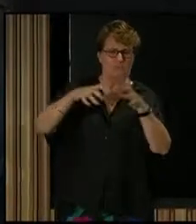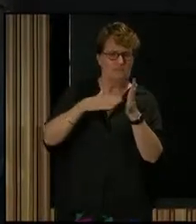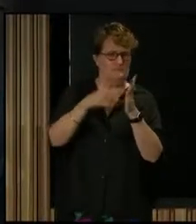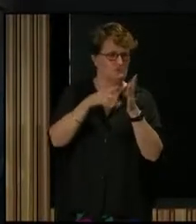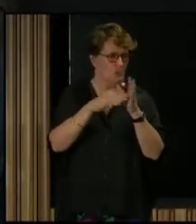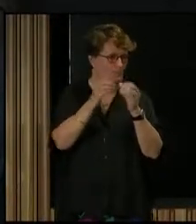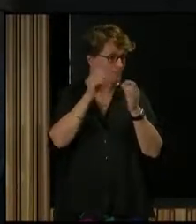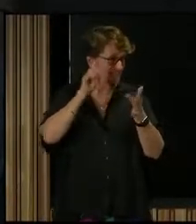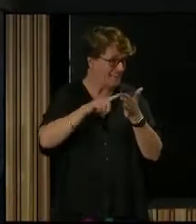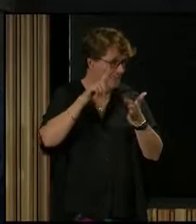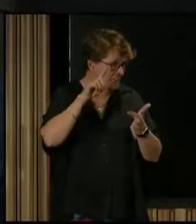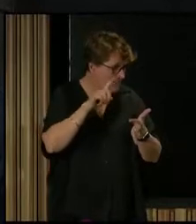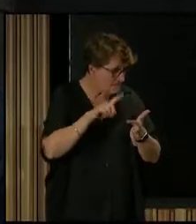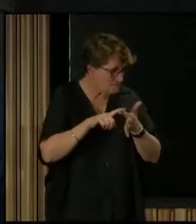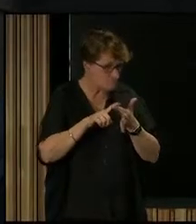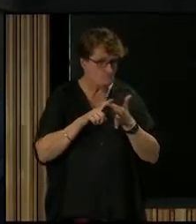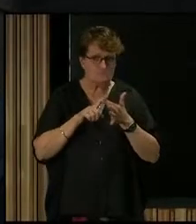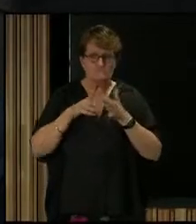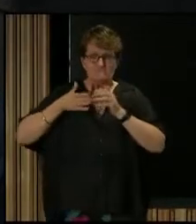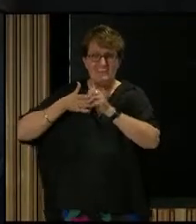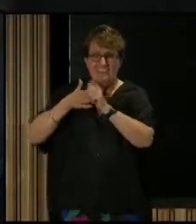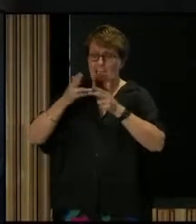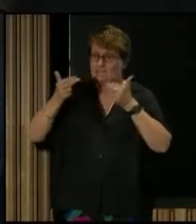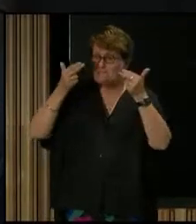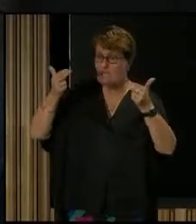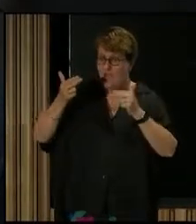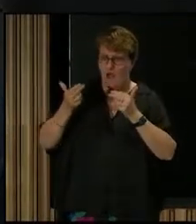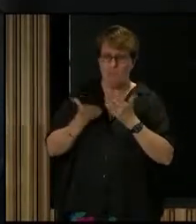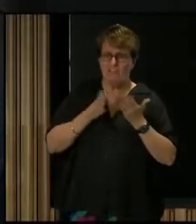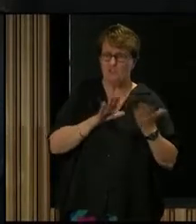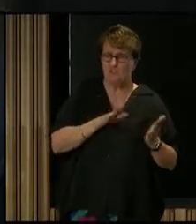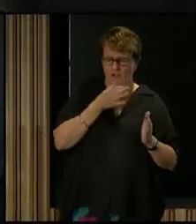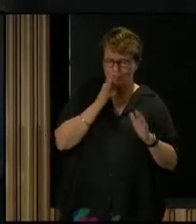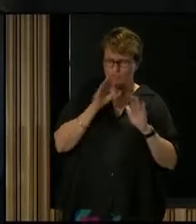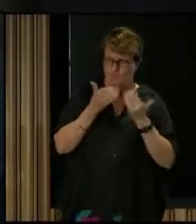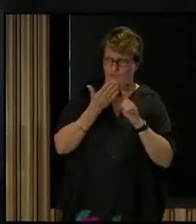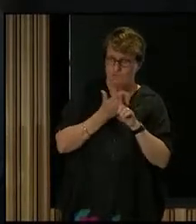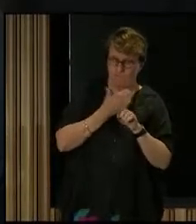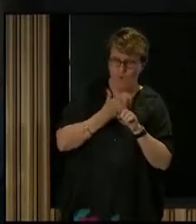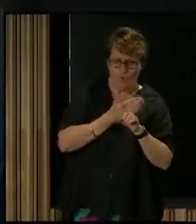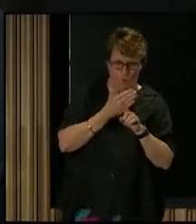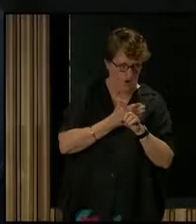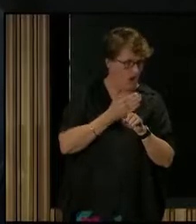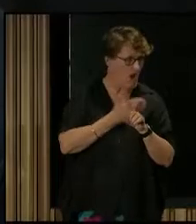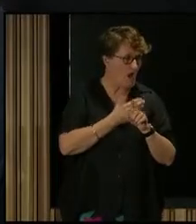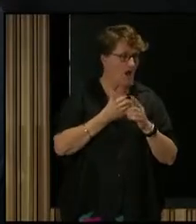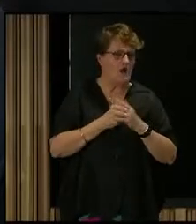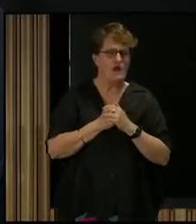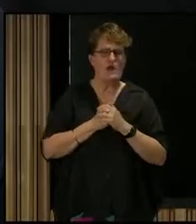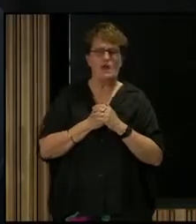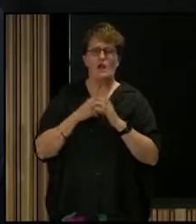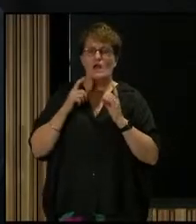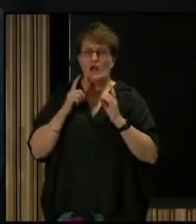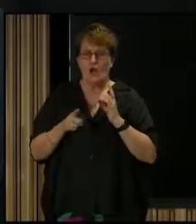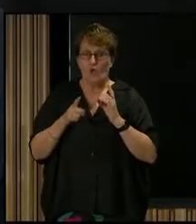that Dolores O'Riordan, the lead singer, passed away a couple of days before the show. We had the song locked in. Excuse me.